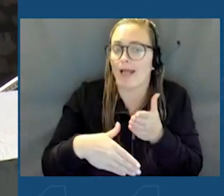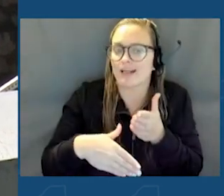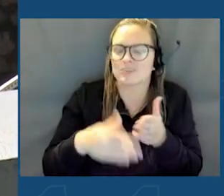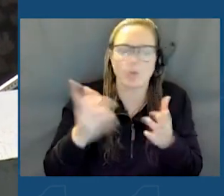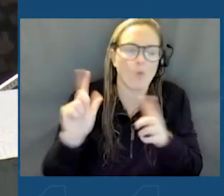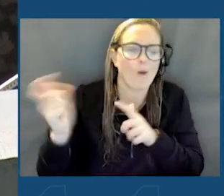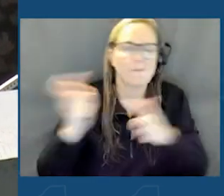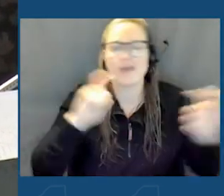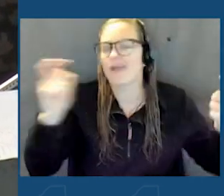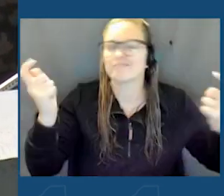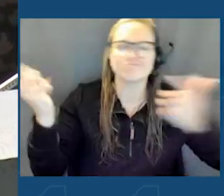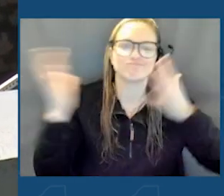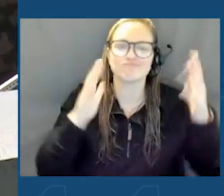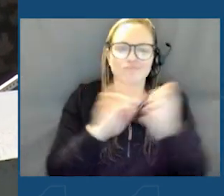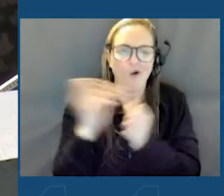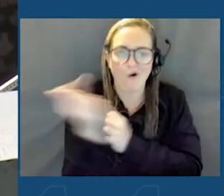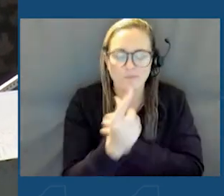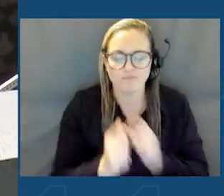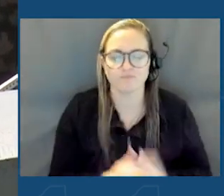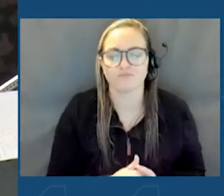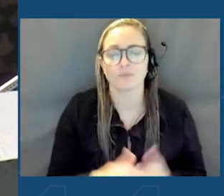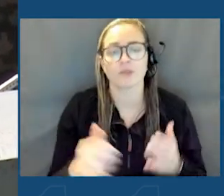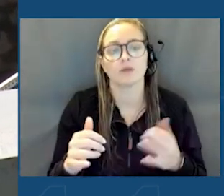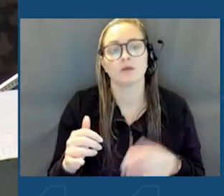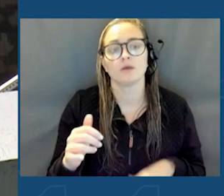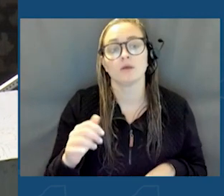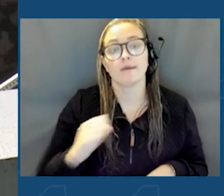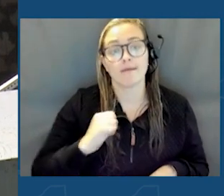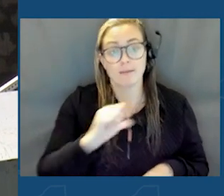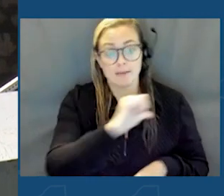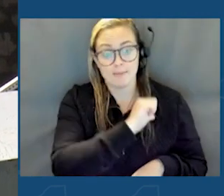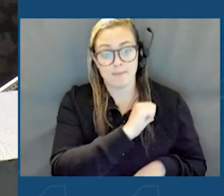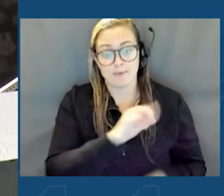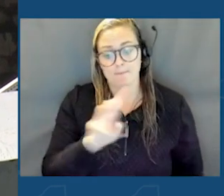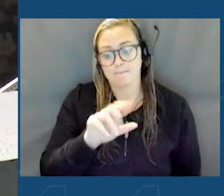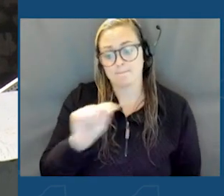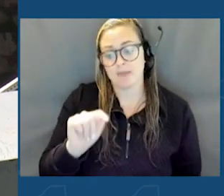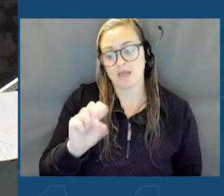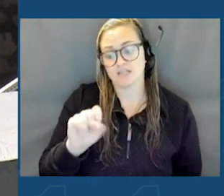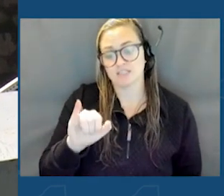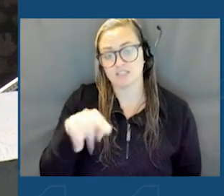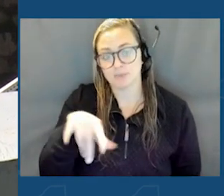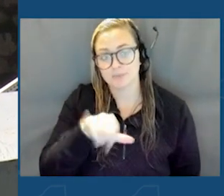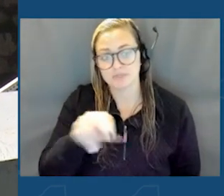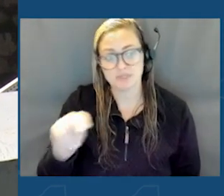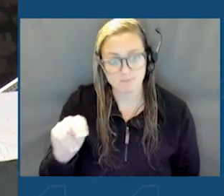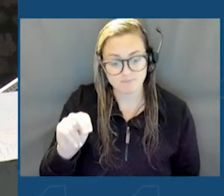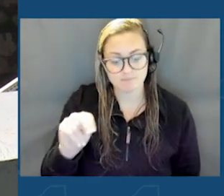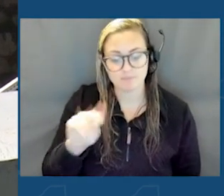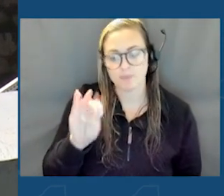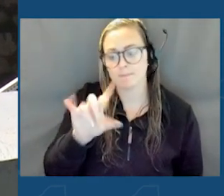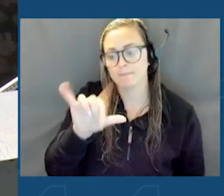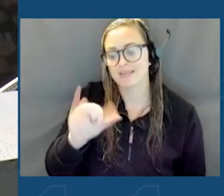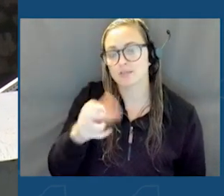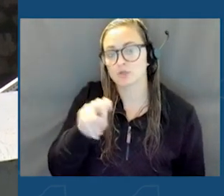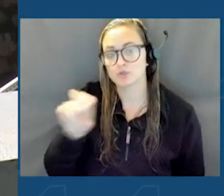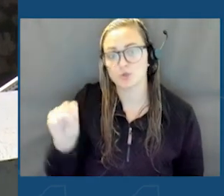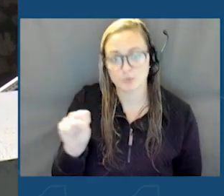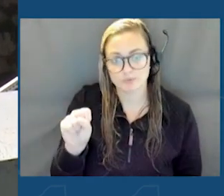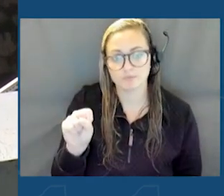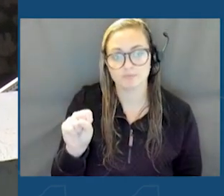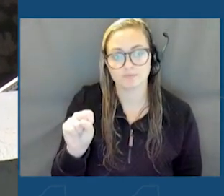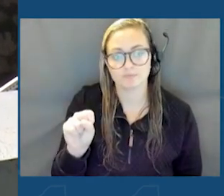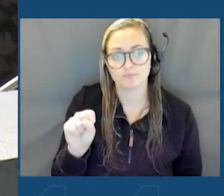for all of them. New York Member Matt Simpson, New York Member Billy Jones,